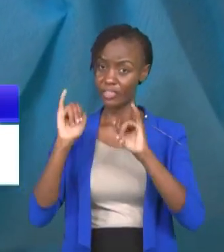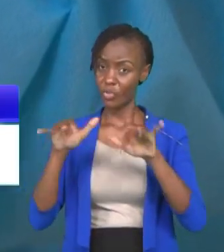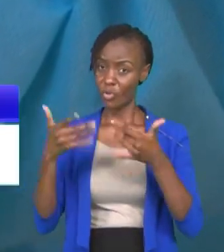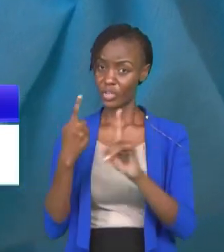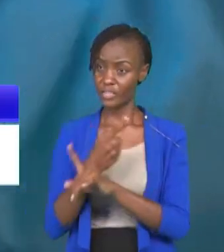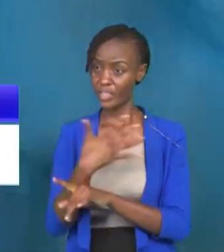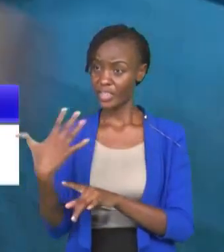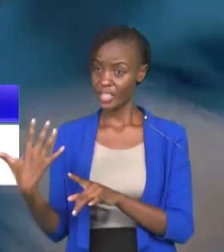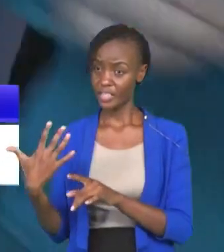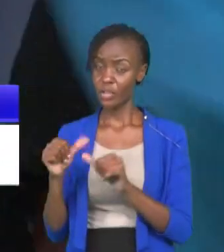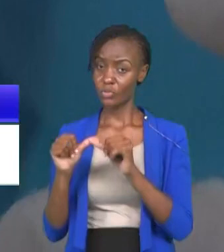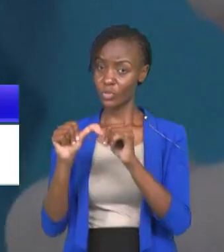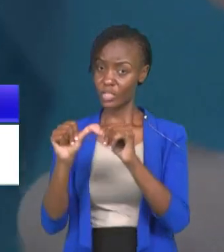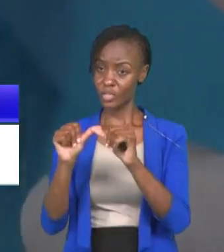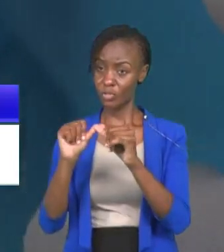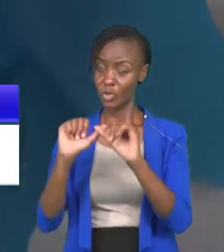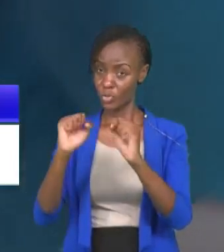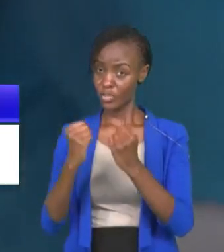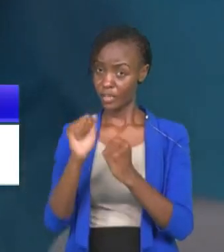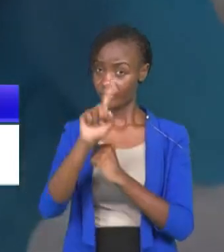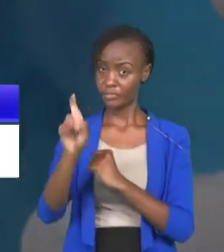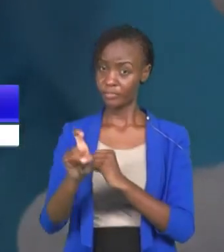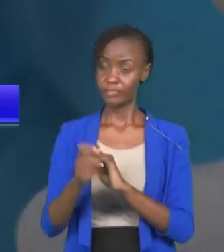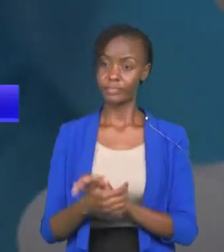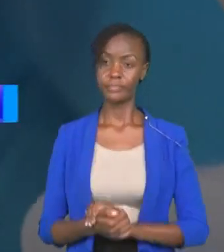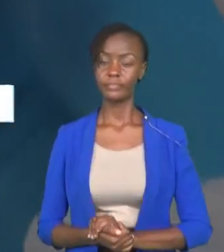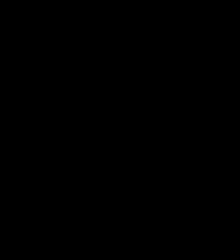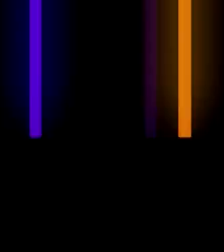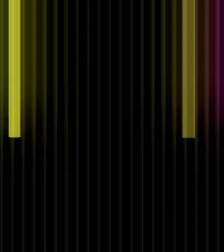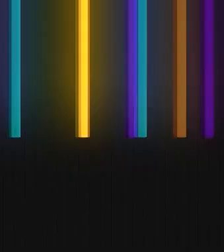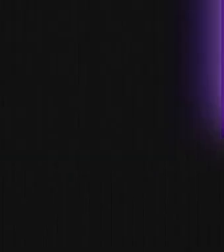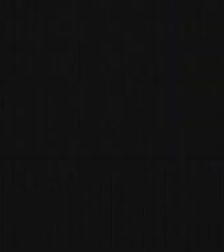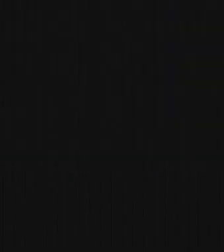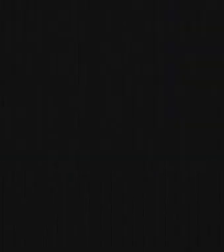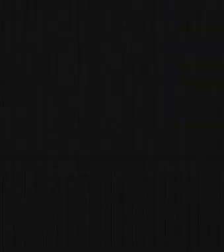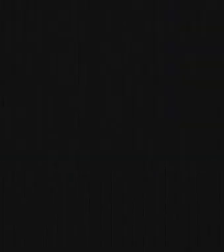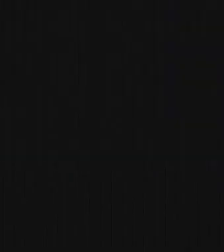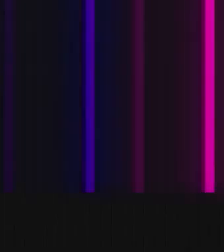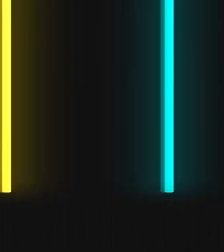do to keep yourself safe? Harriet Chimia, reporting for Switch TV.